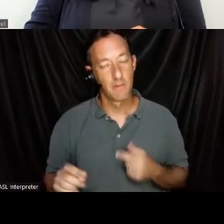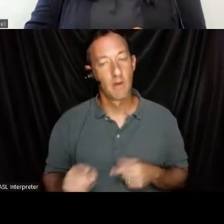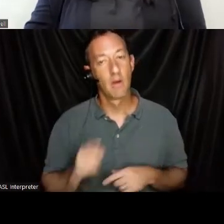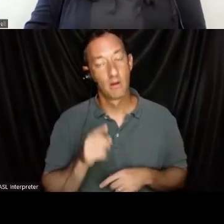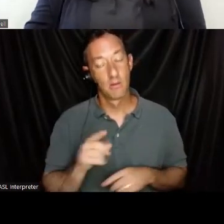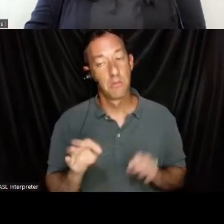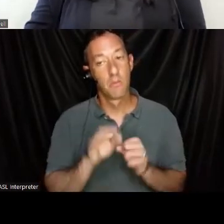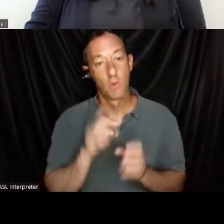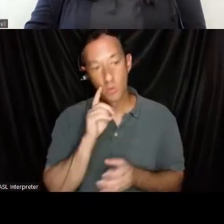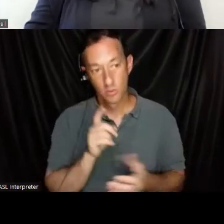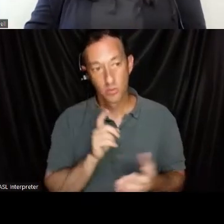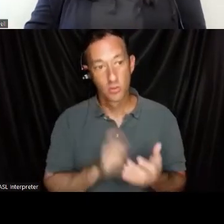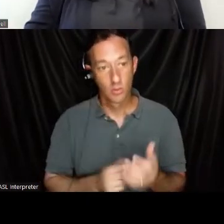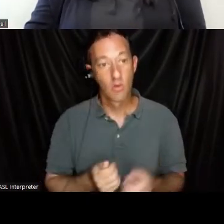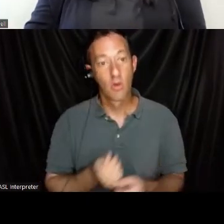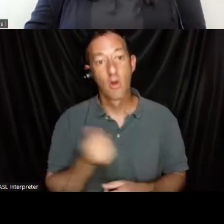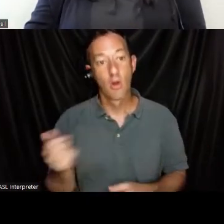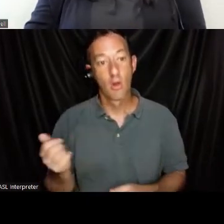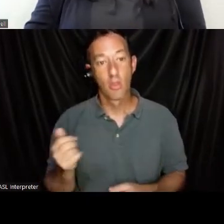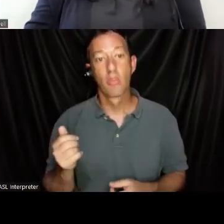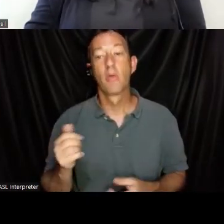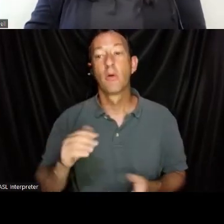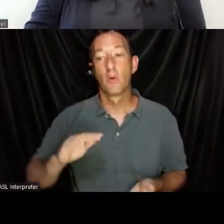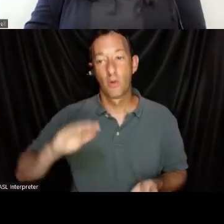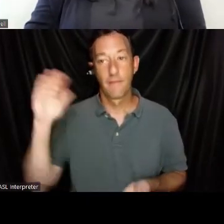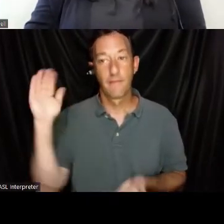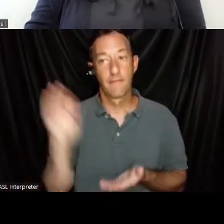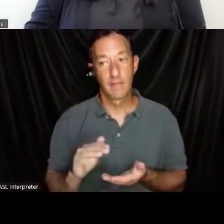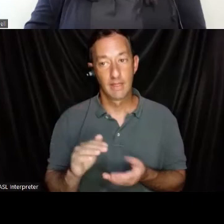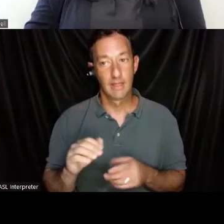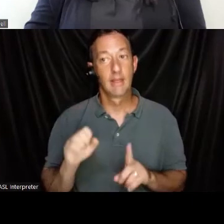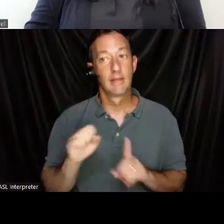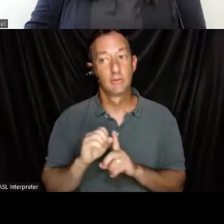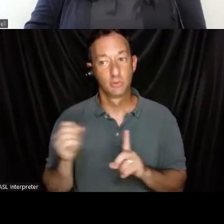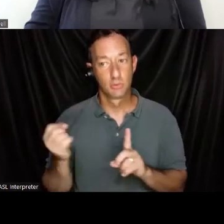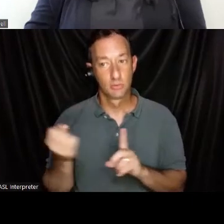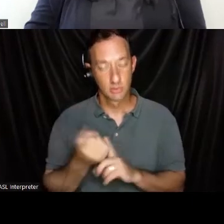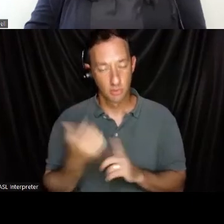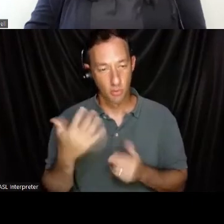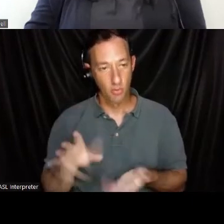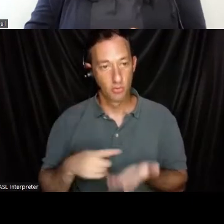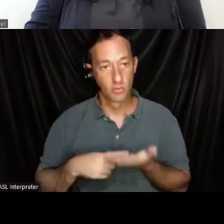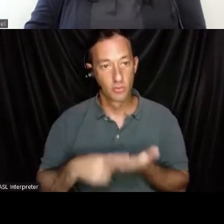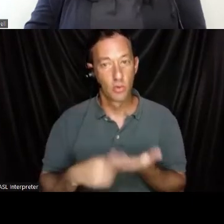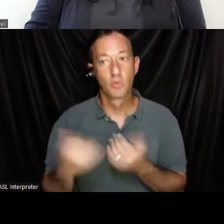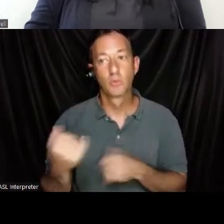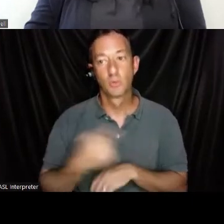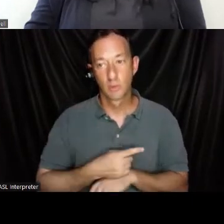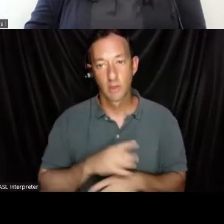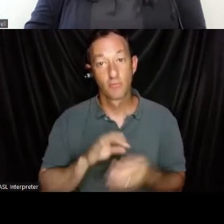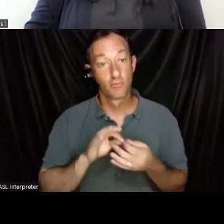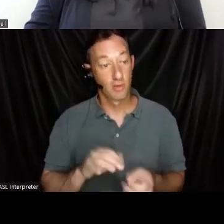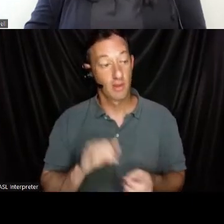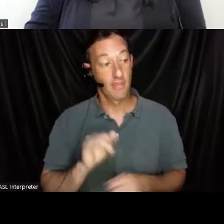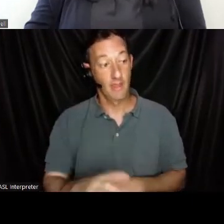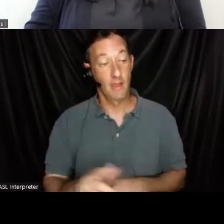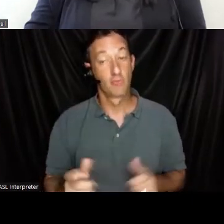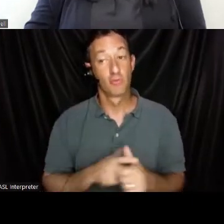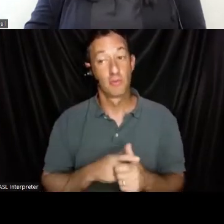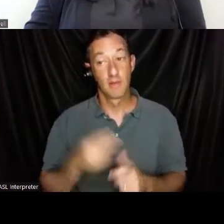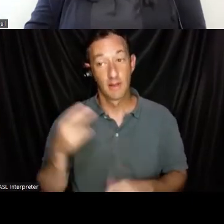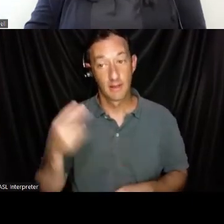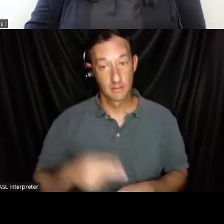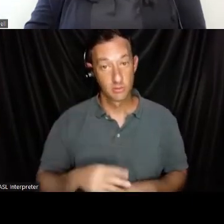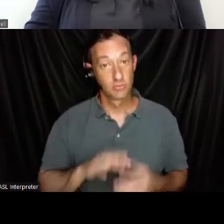noting that other mitigating circumstances that we've talked about so far today are around whether that criminal history is related to